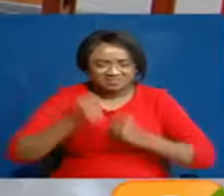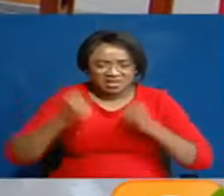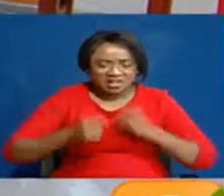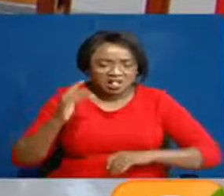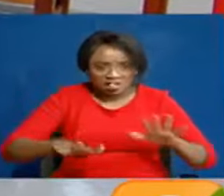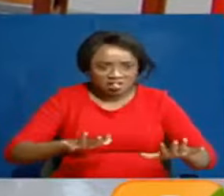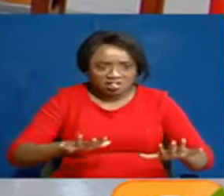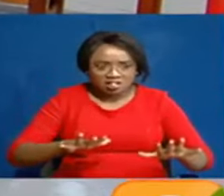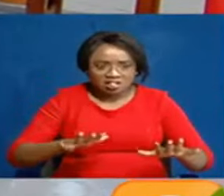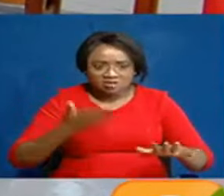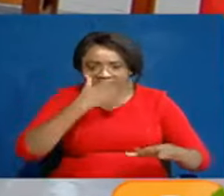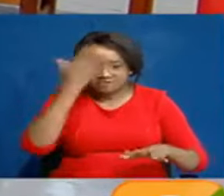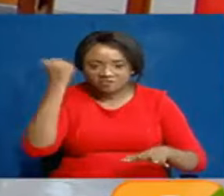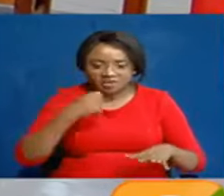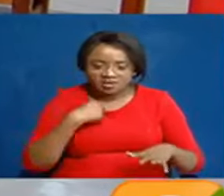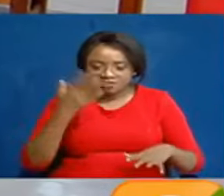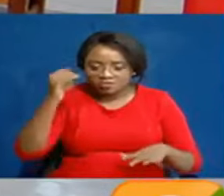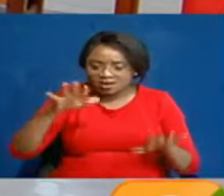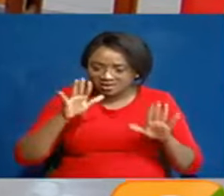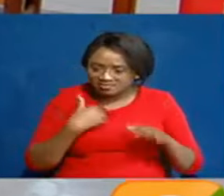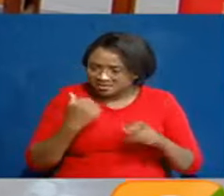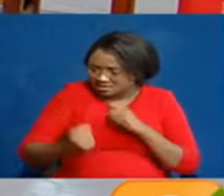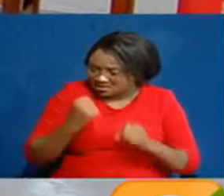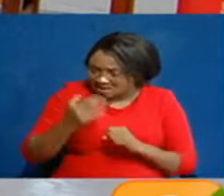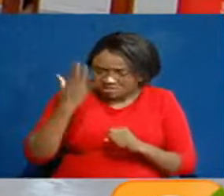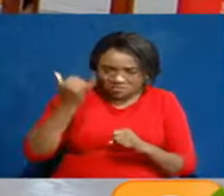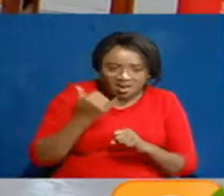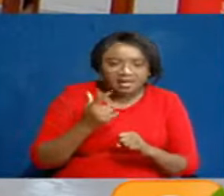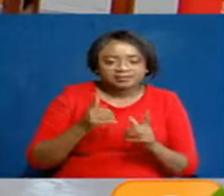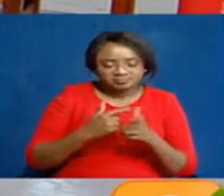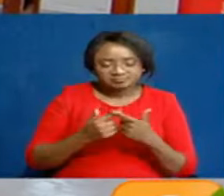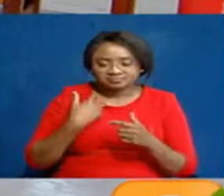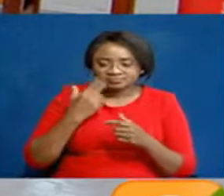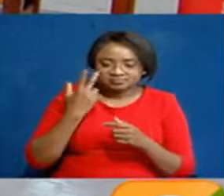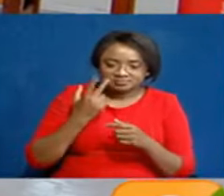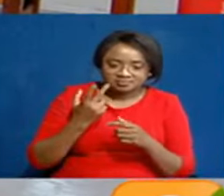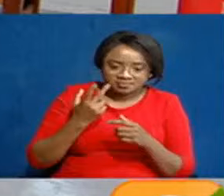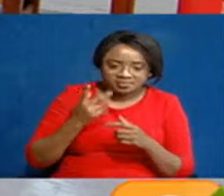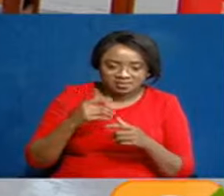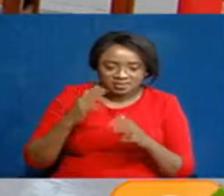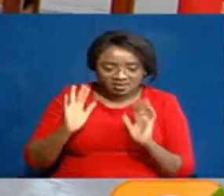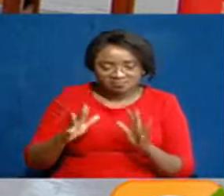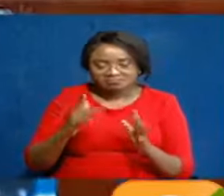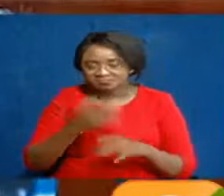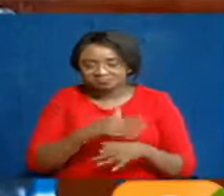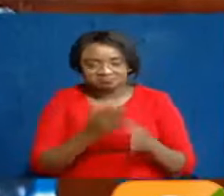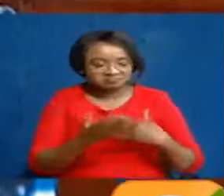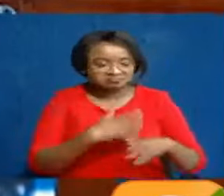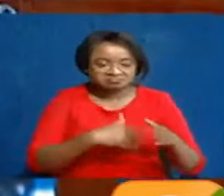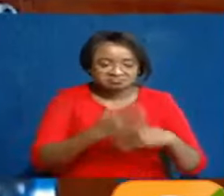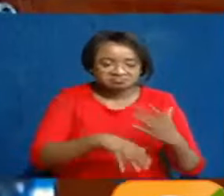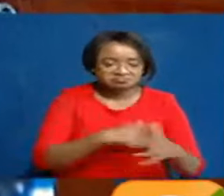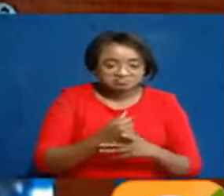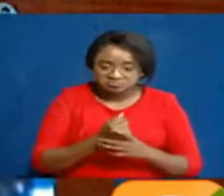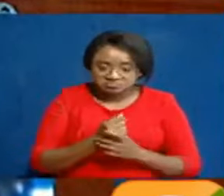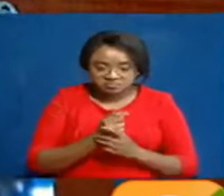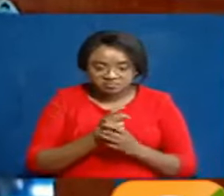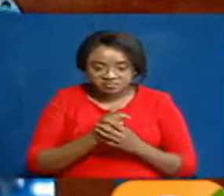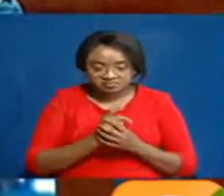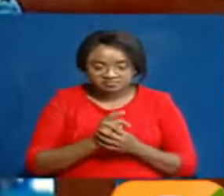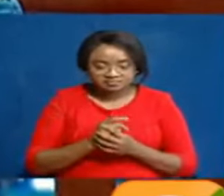is we are not the only country in the world that has got presidents and deputy